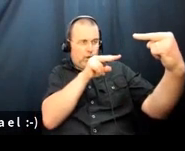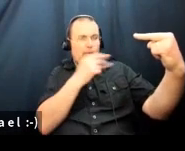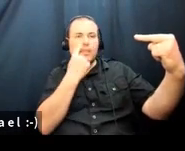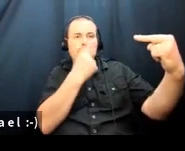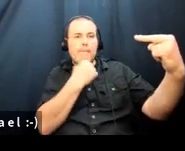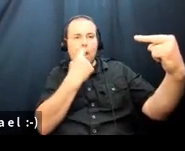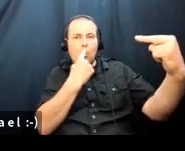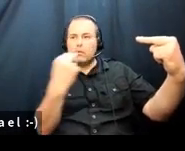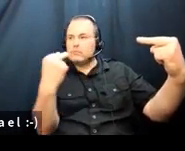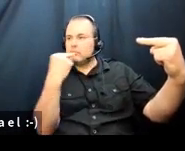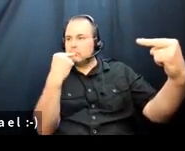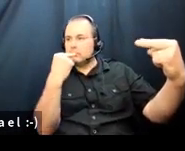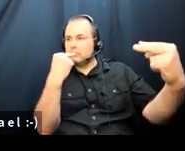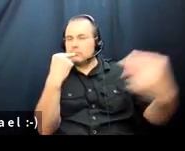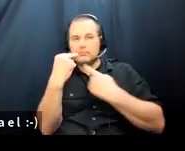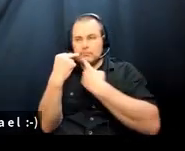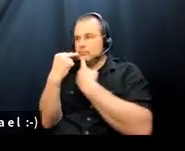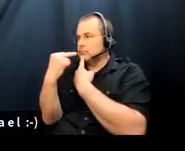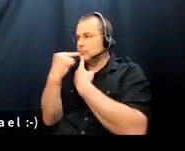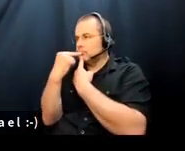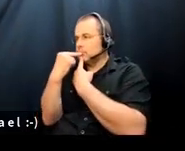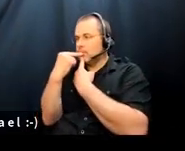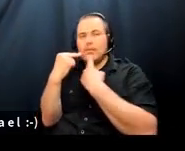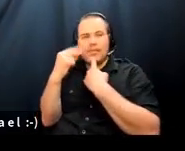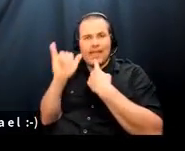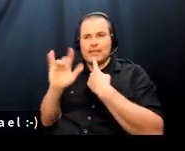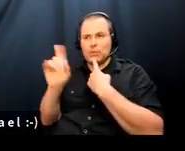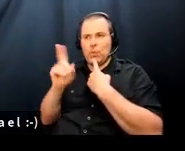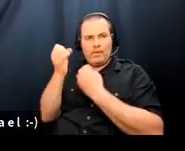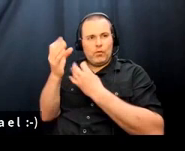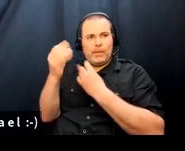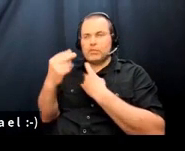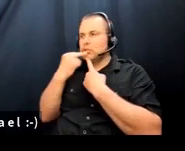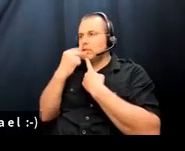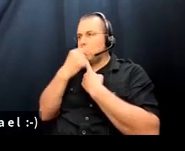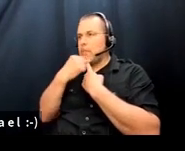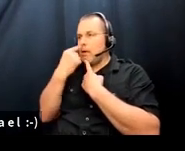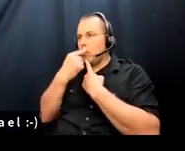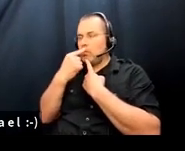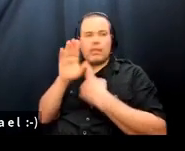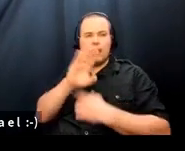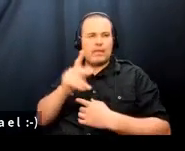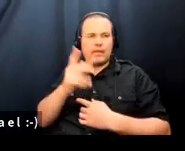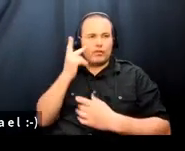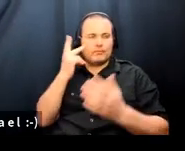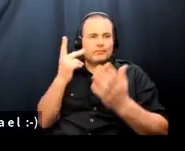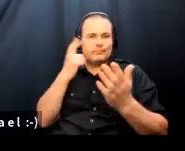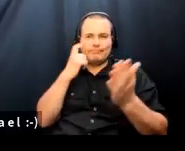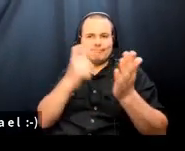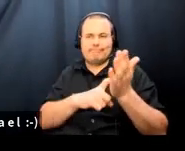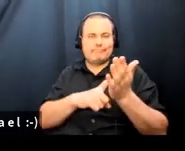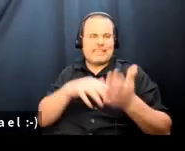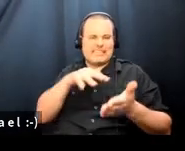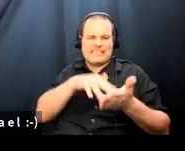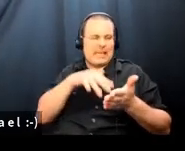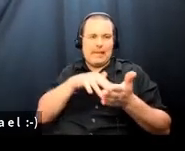information is coming from. I've never seen a study of young kids with hearing loss, young deaf